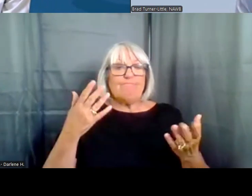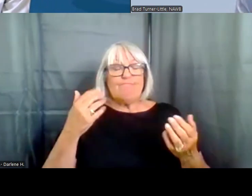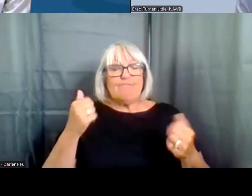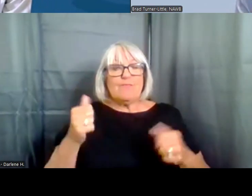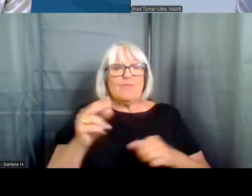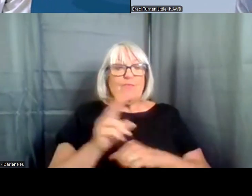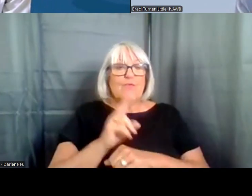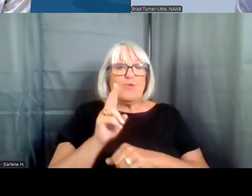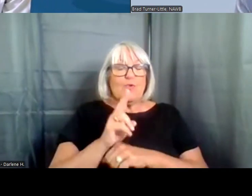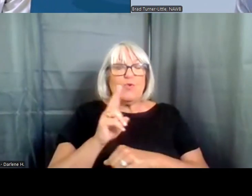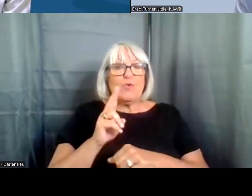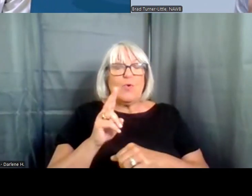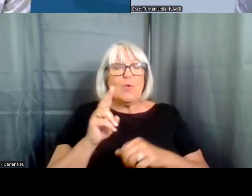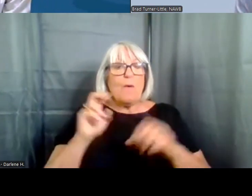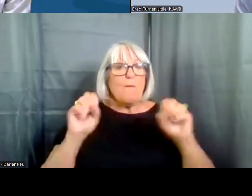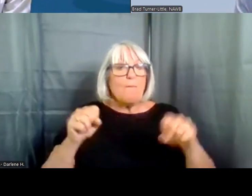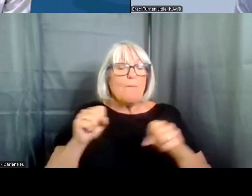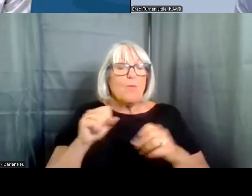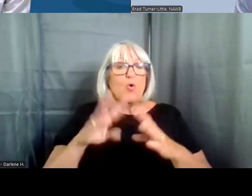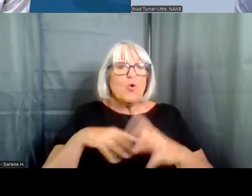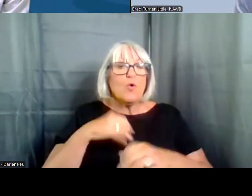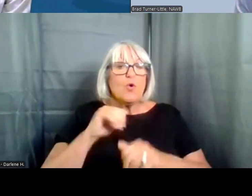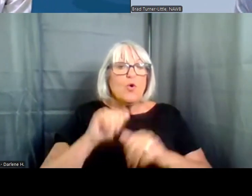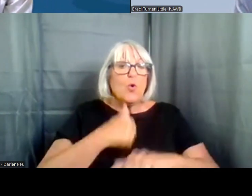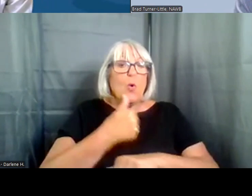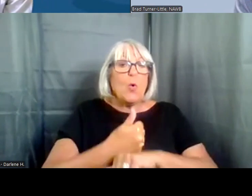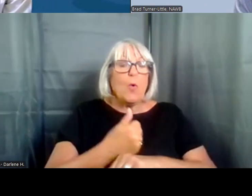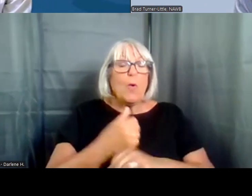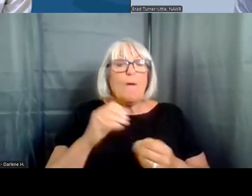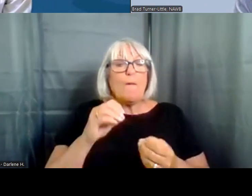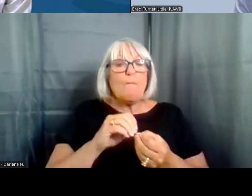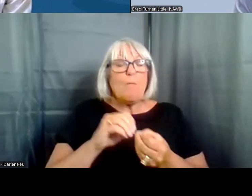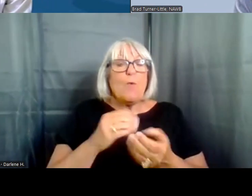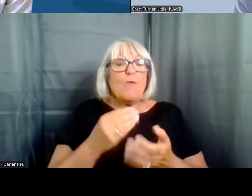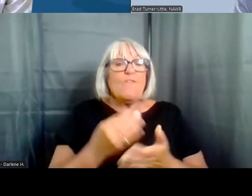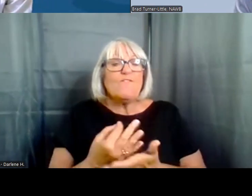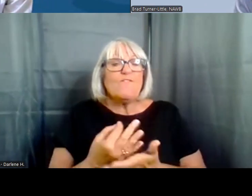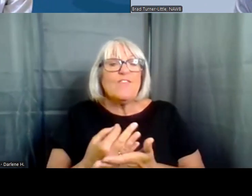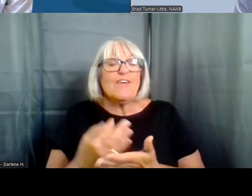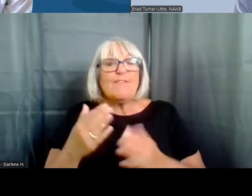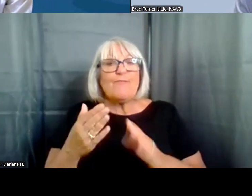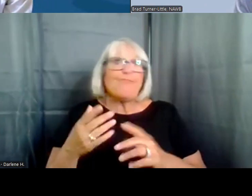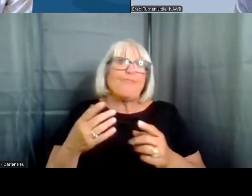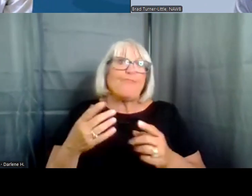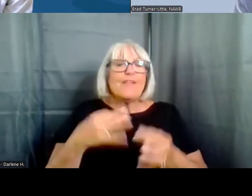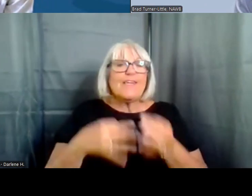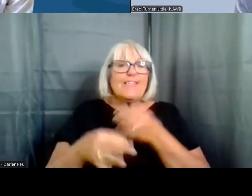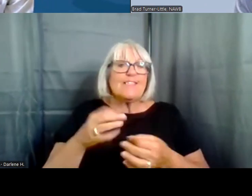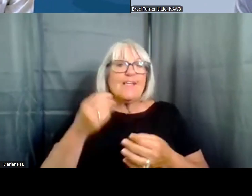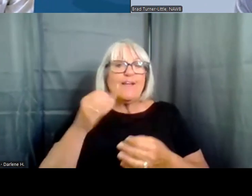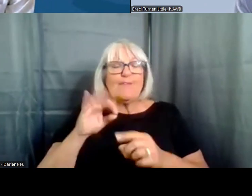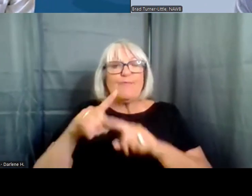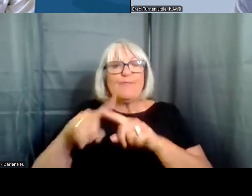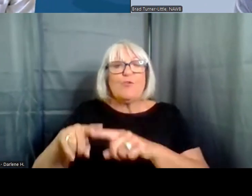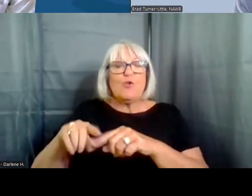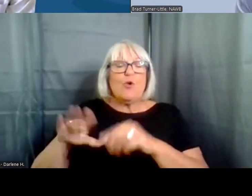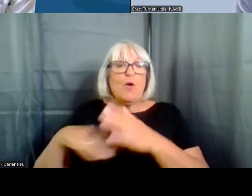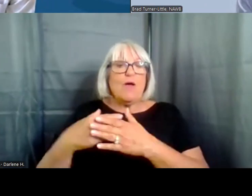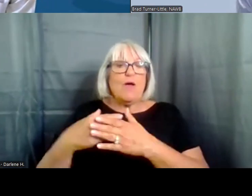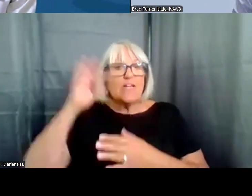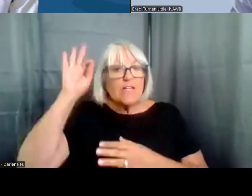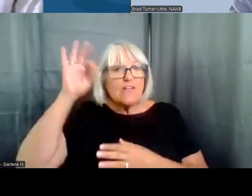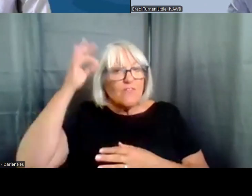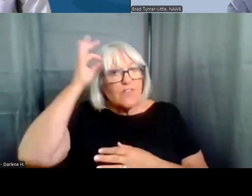of funds beyond just government funding programs. But I'll stop there. I know we want to get a couple of sort of responses on this one. Ben, I'll turn it to